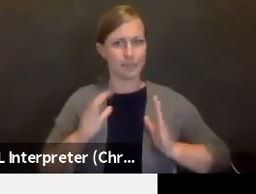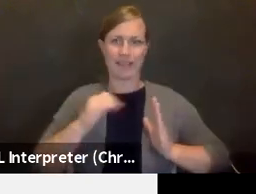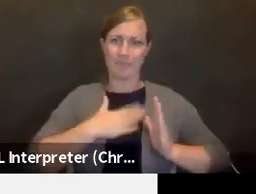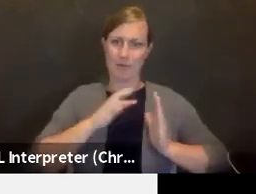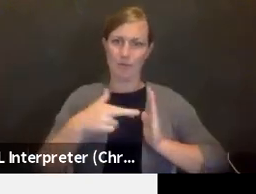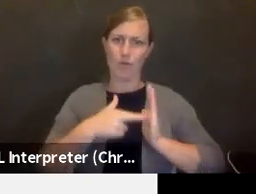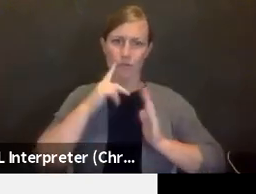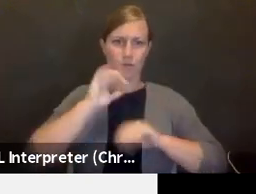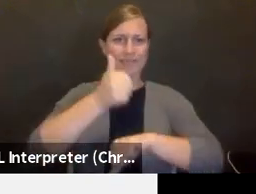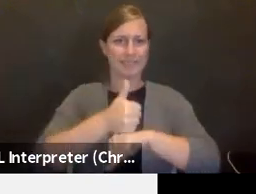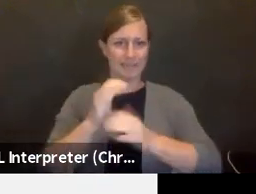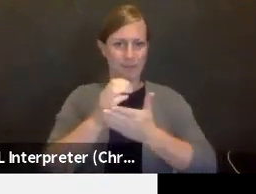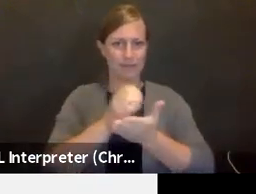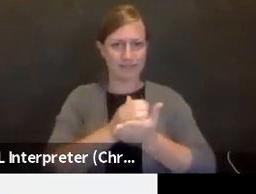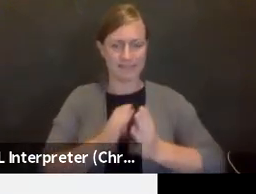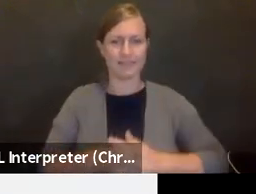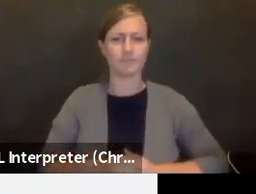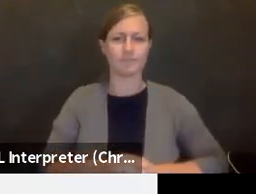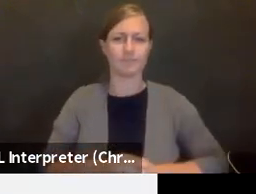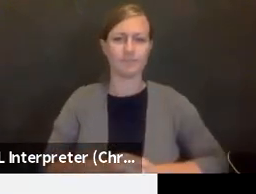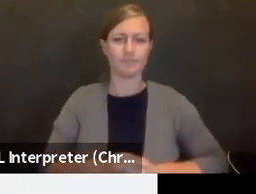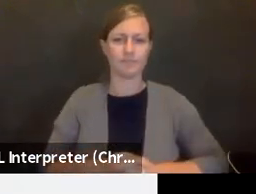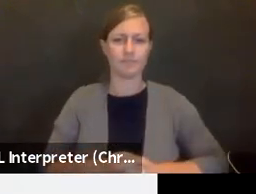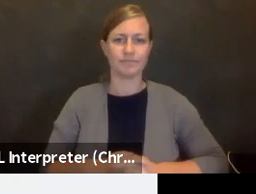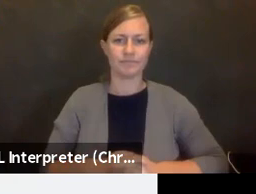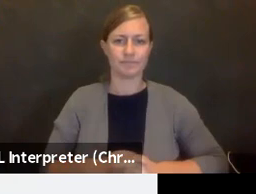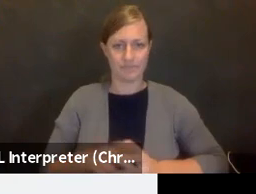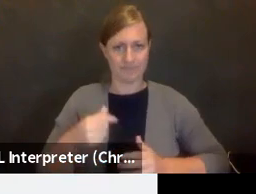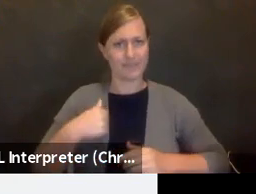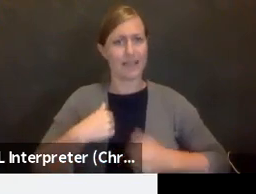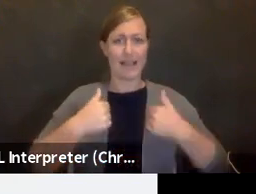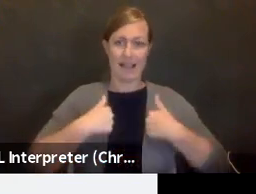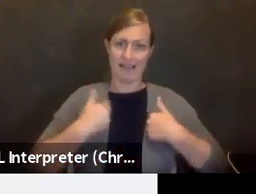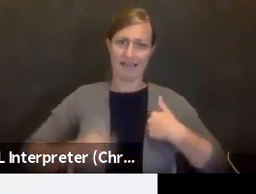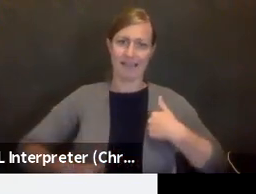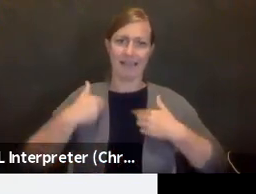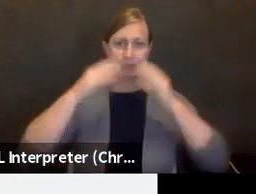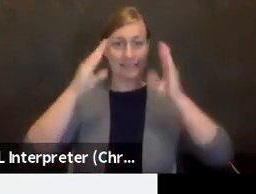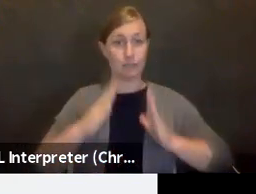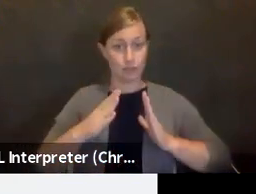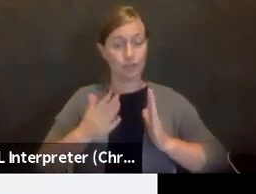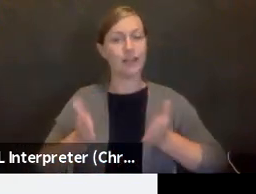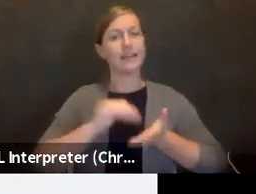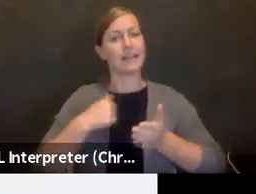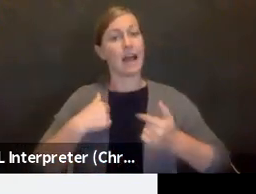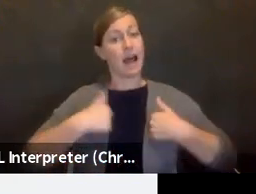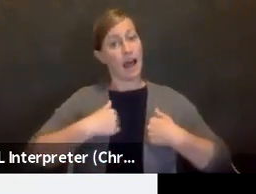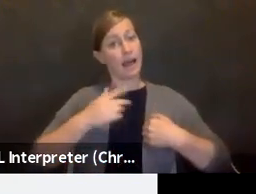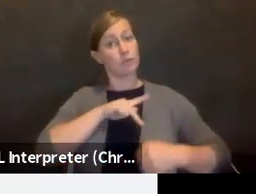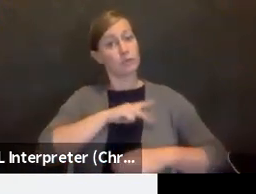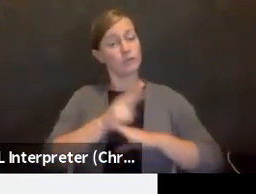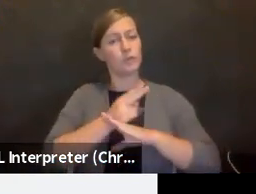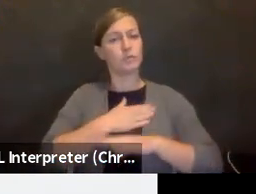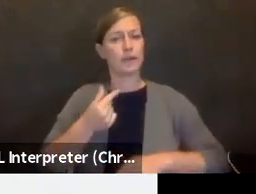to set up my class. I'm going to click I am a teacher. And for me, once again, I'm signing in with my Google